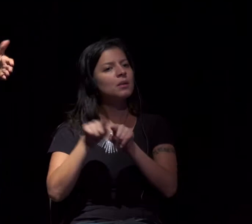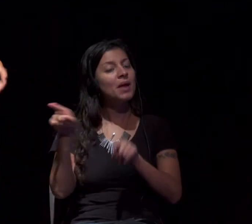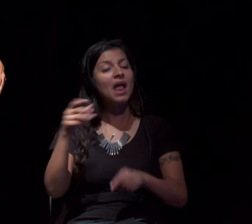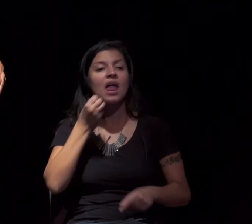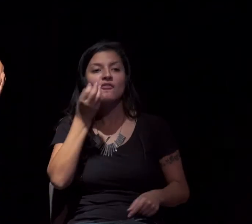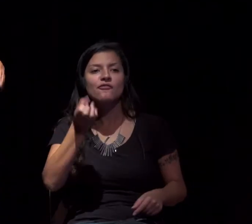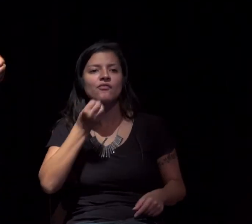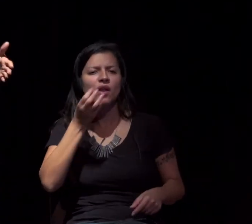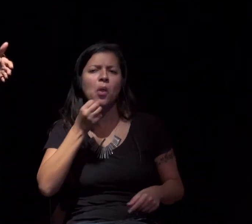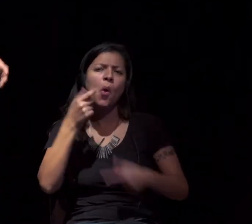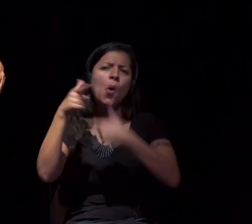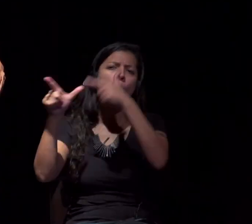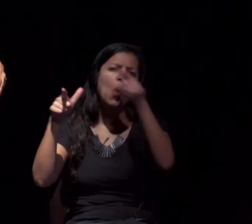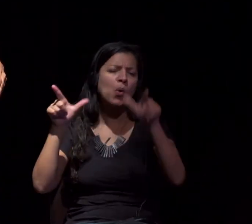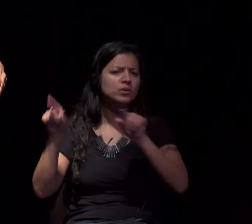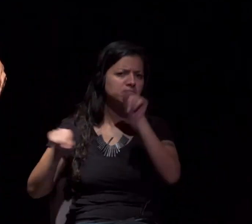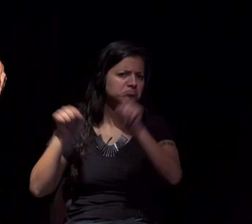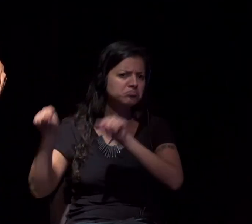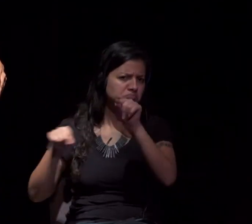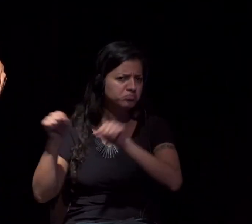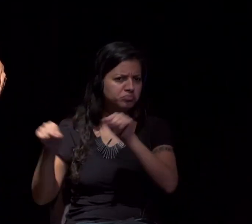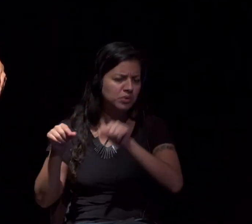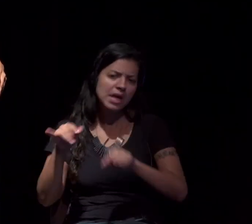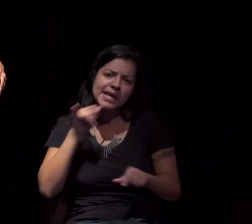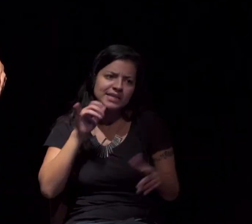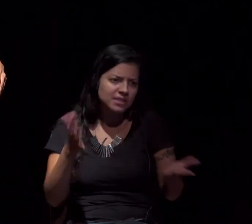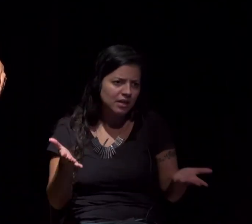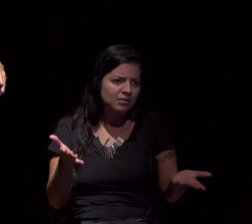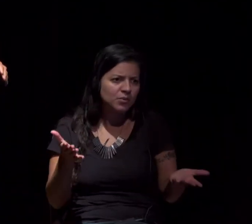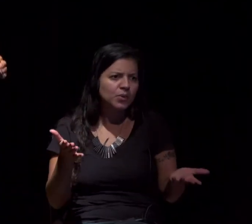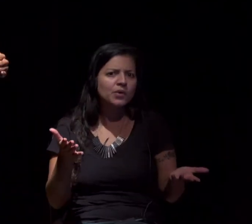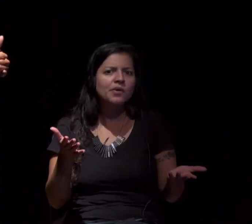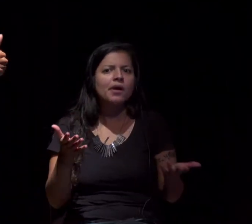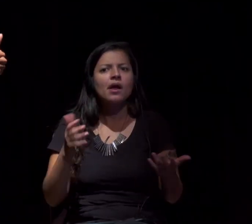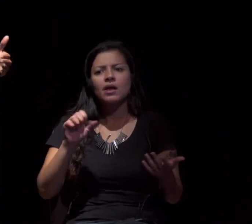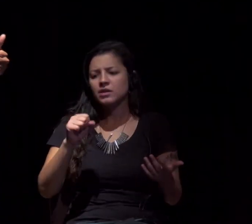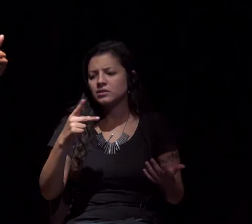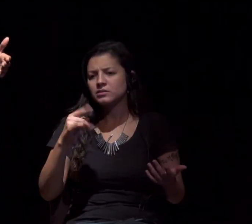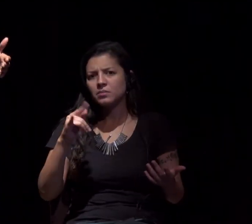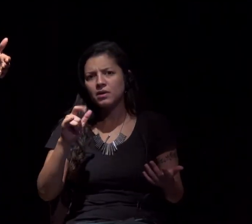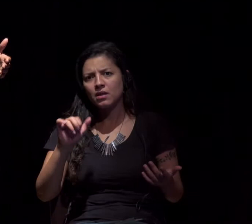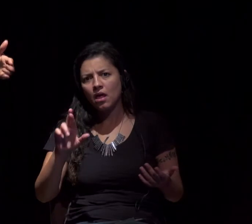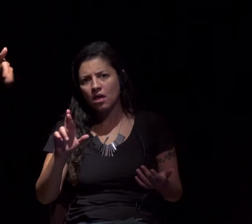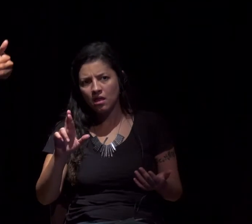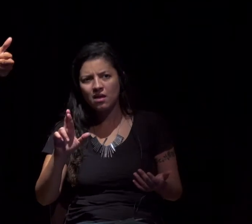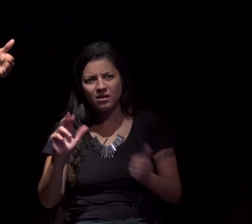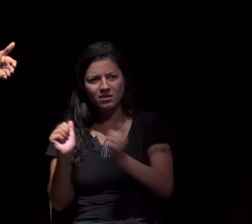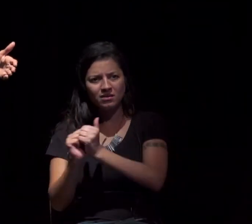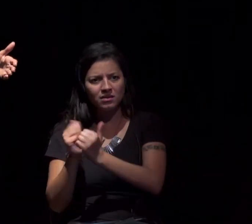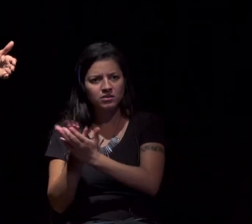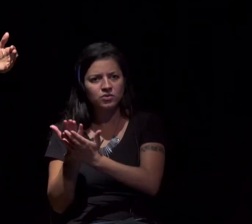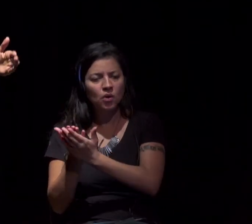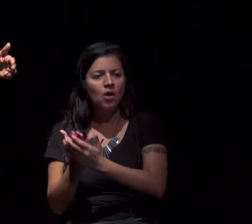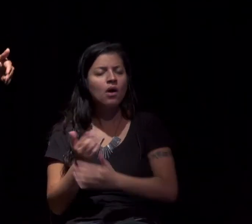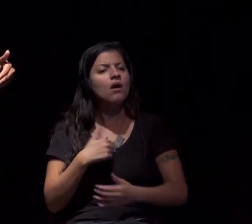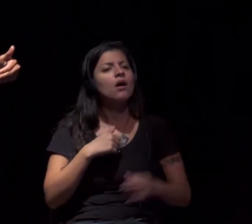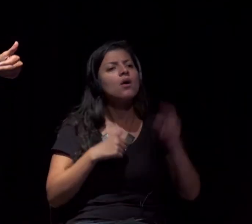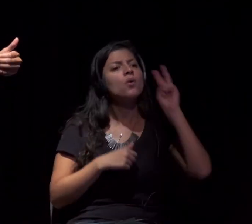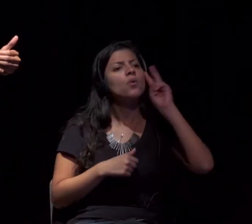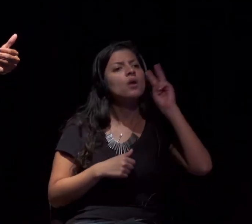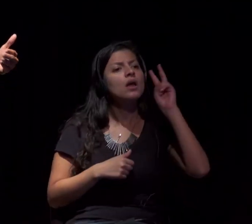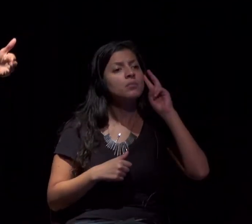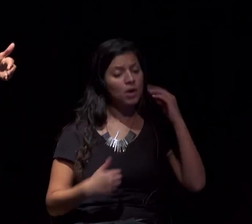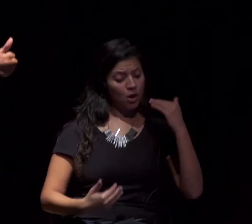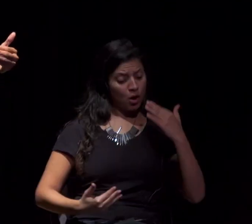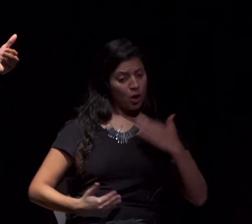too would like to call her to the fore and remind us that before there is the body, there is the flesh, which is a way